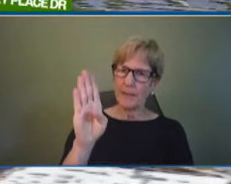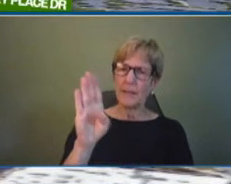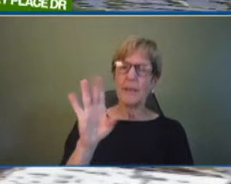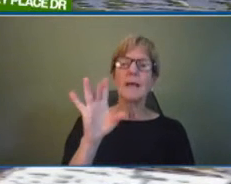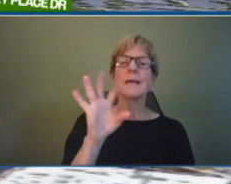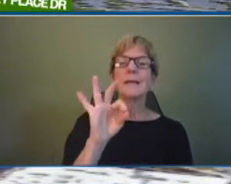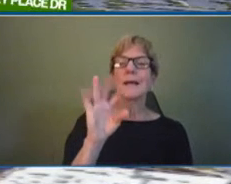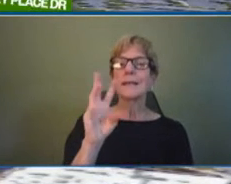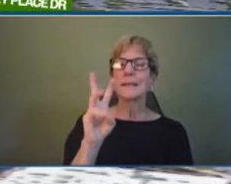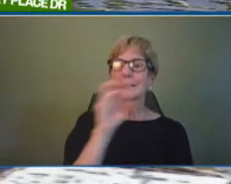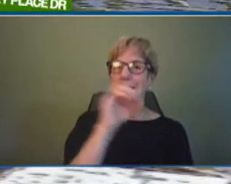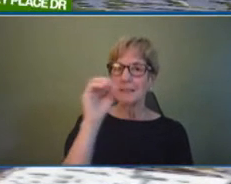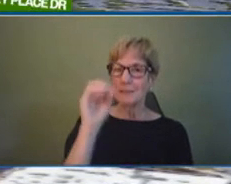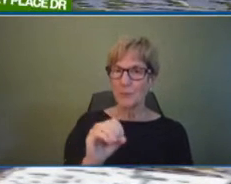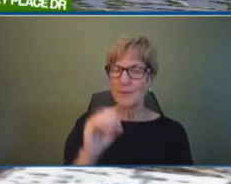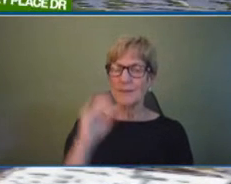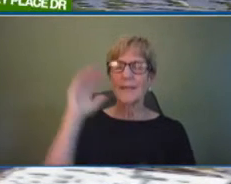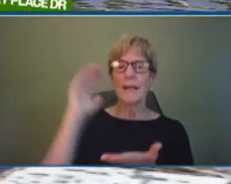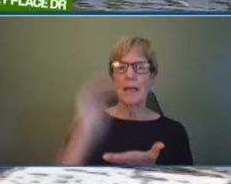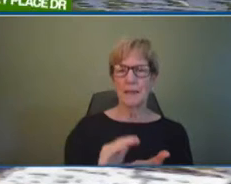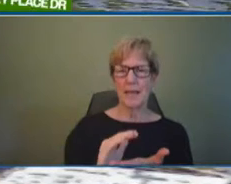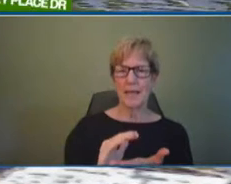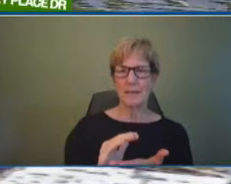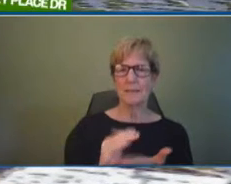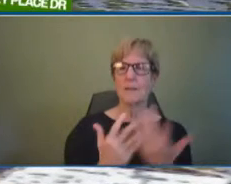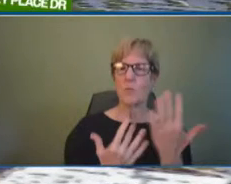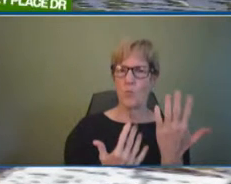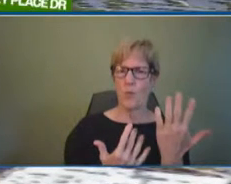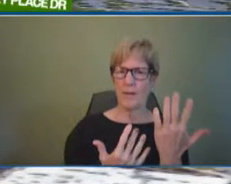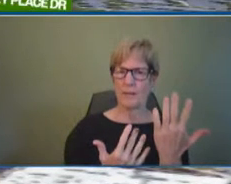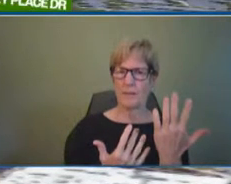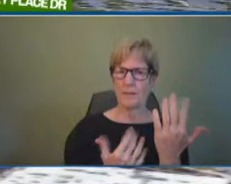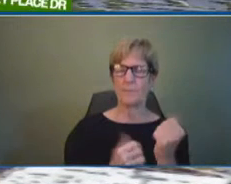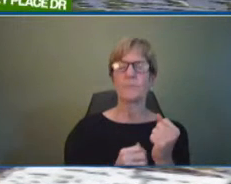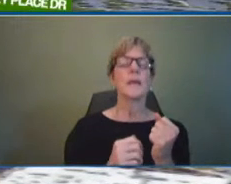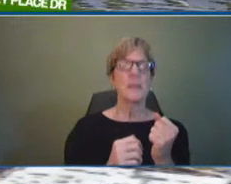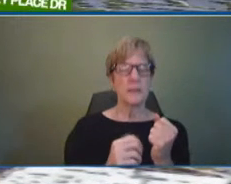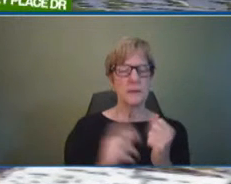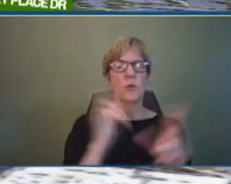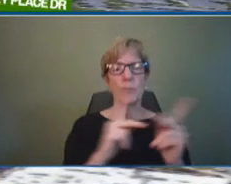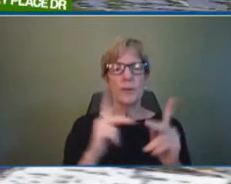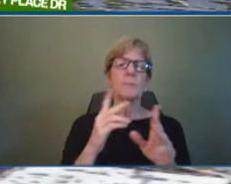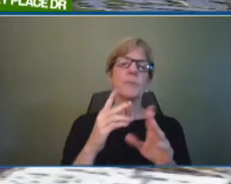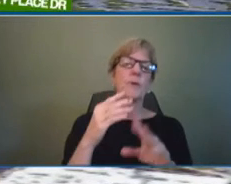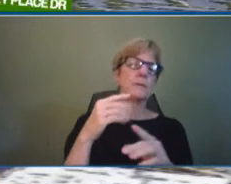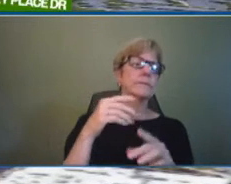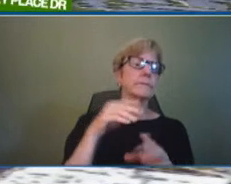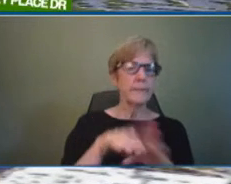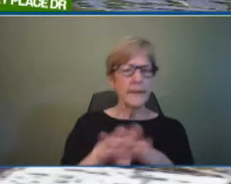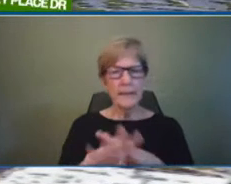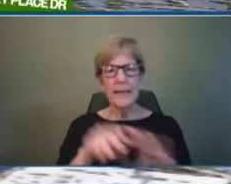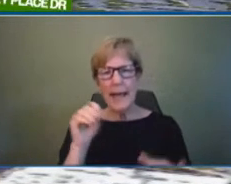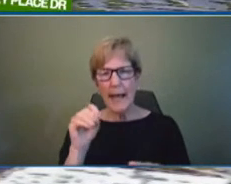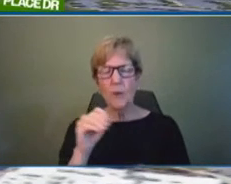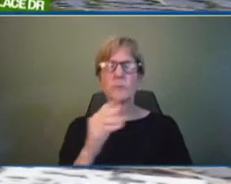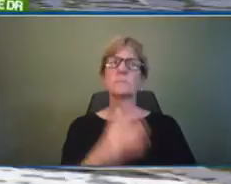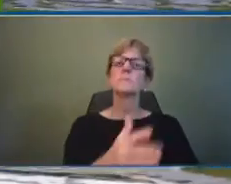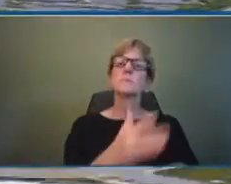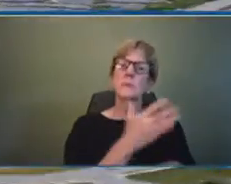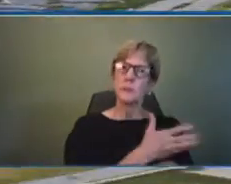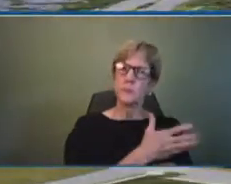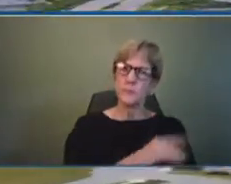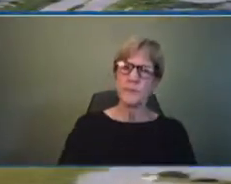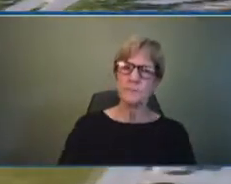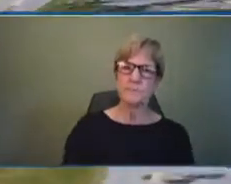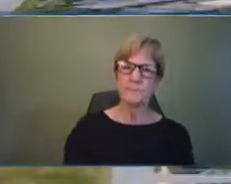reduction in delay there so that's a significant Improvement along that Cor do with people coming in and out area we'll see a significant Improvement if you'll let the video